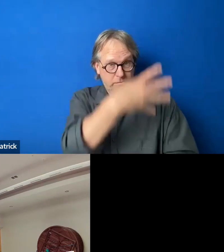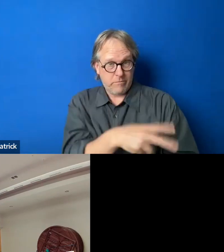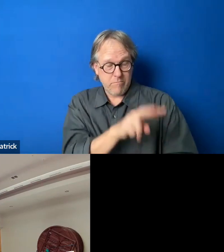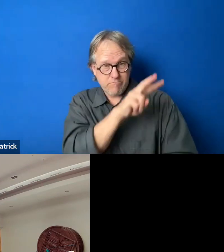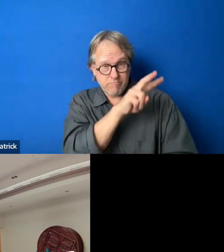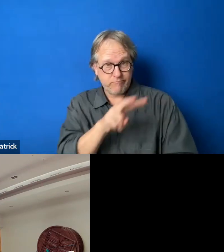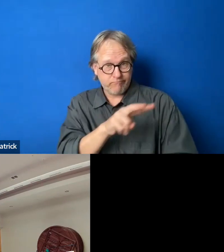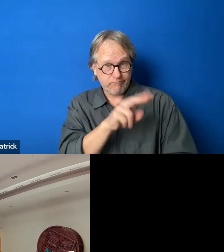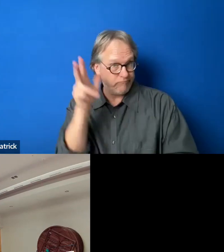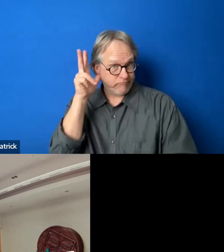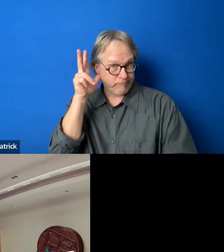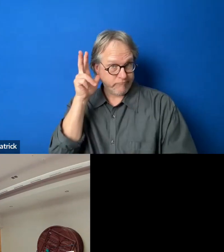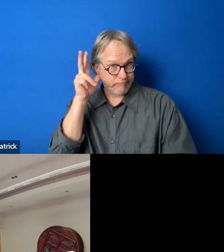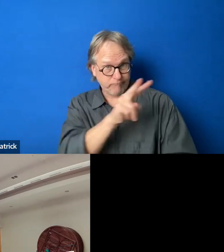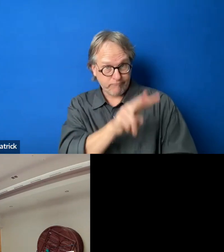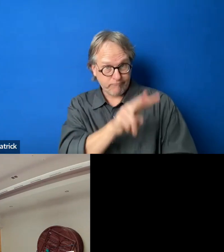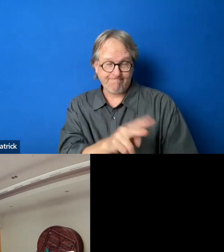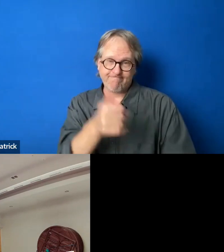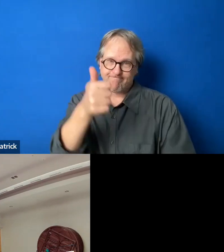part.